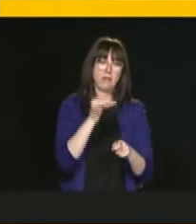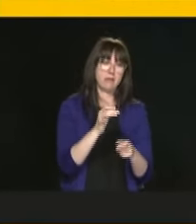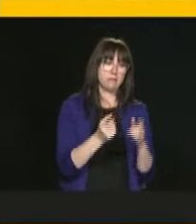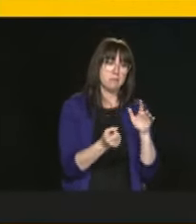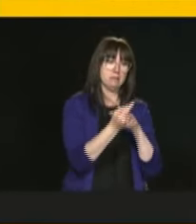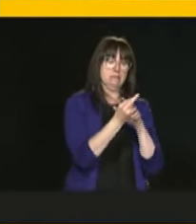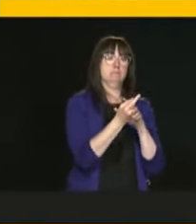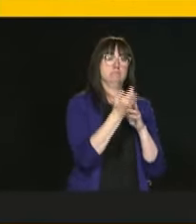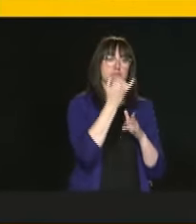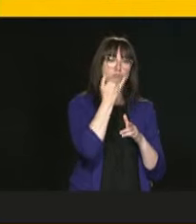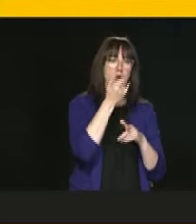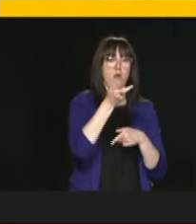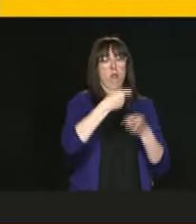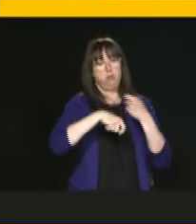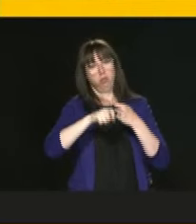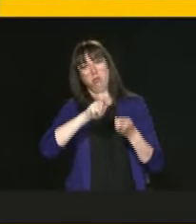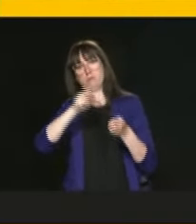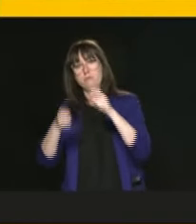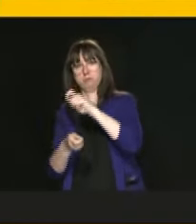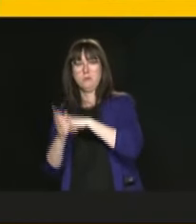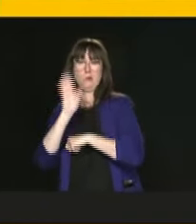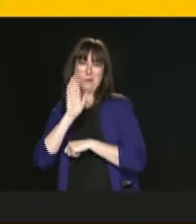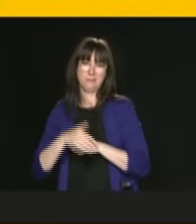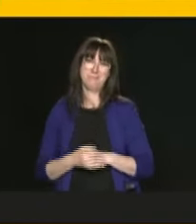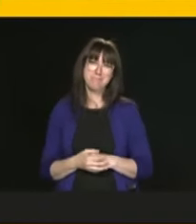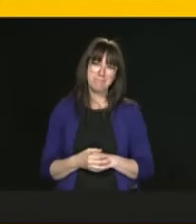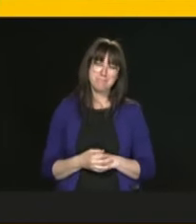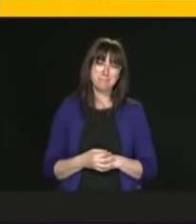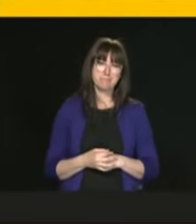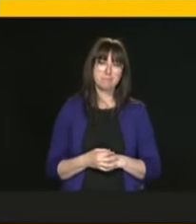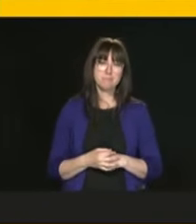wrong. I think that's what people expect.